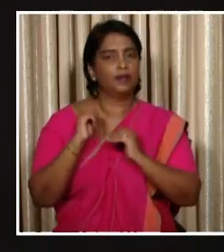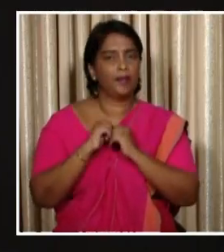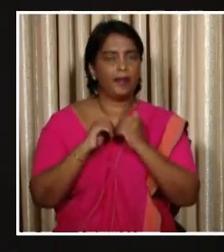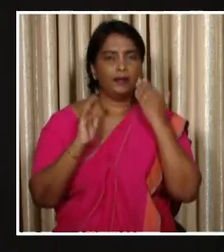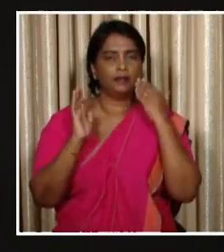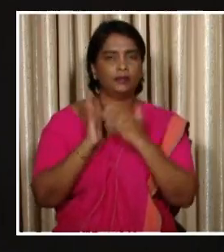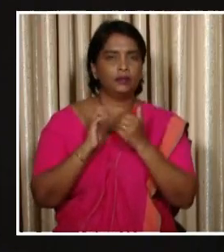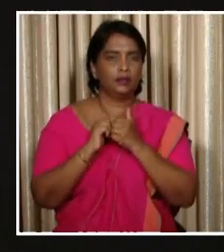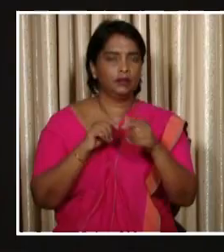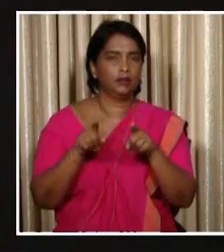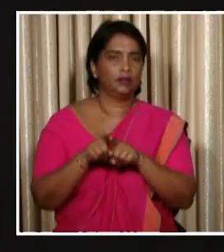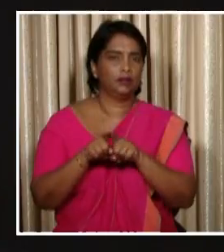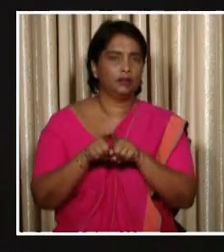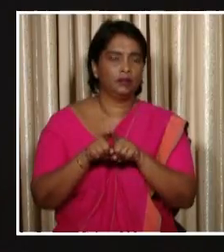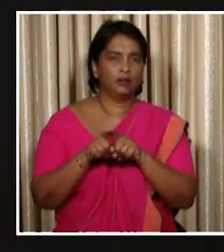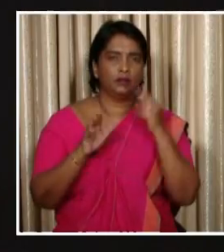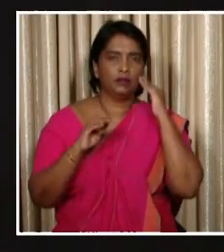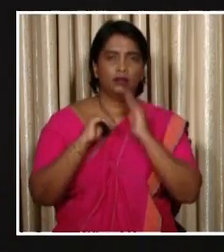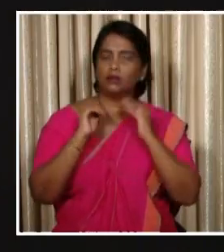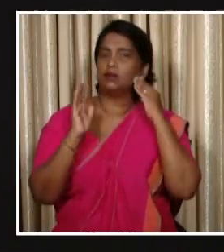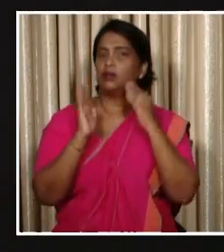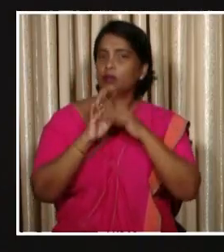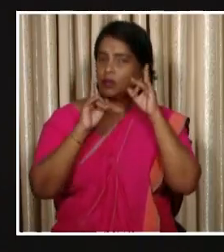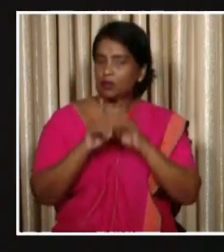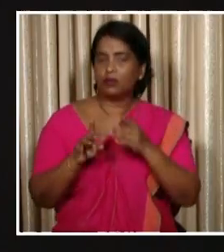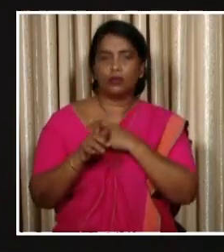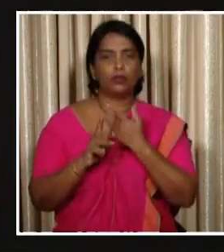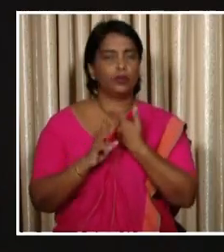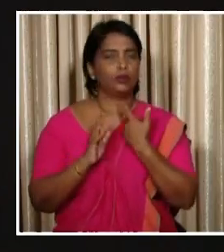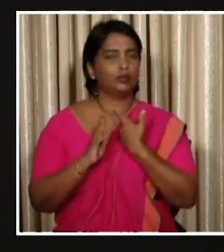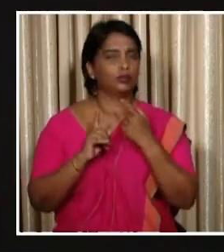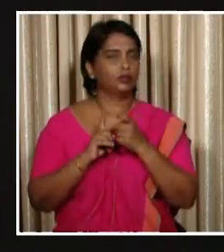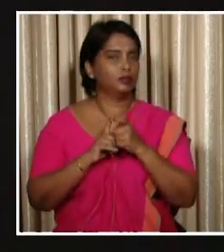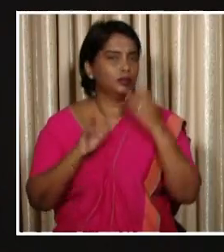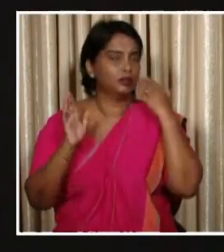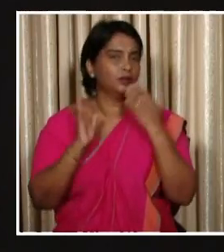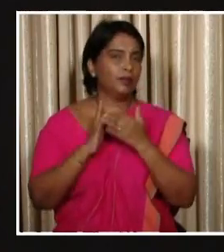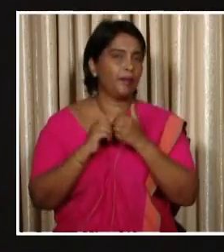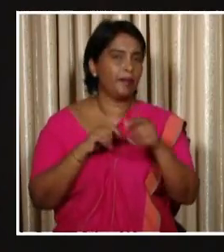offer, warmth in the sunlight that we have, and the fresh air we have